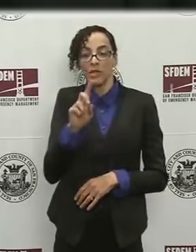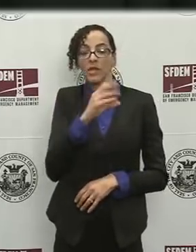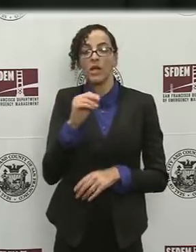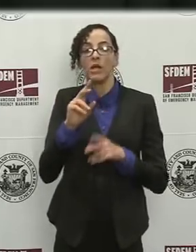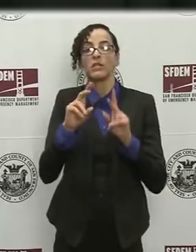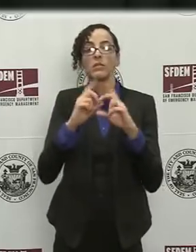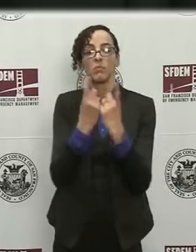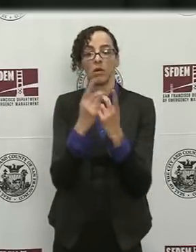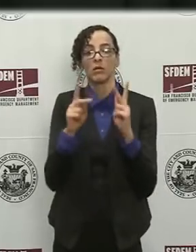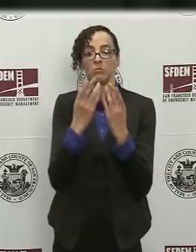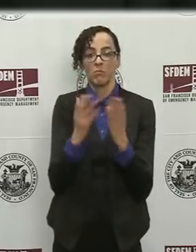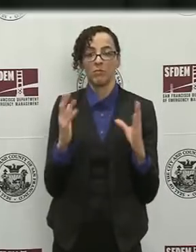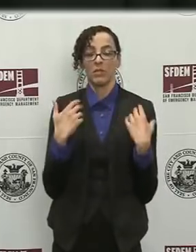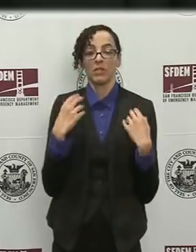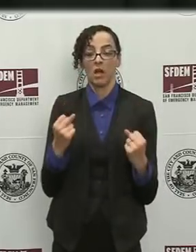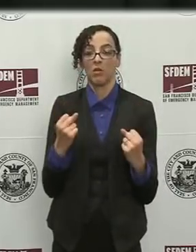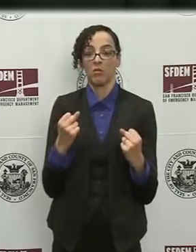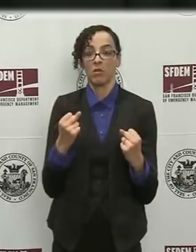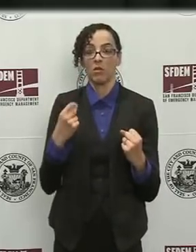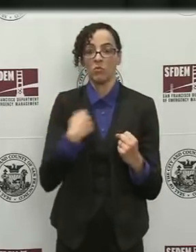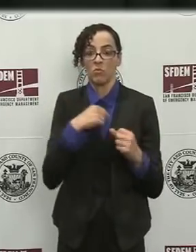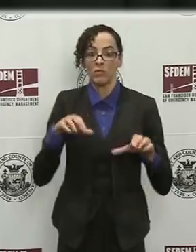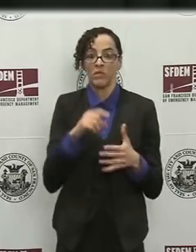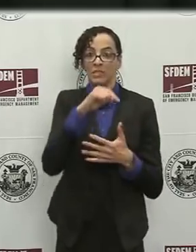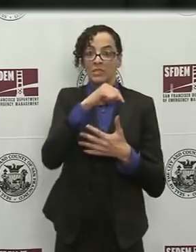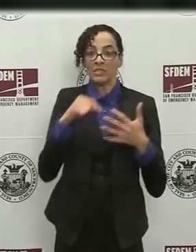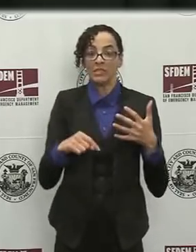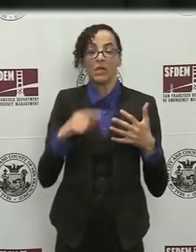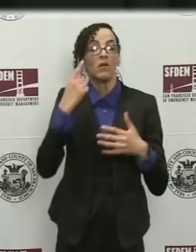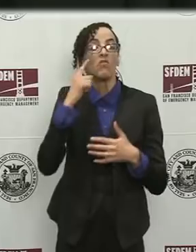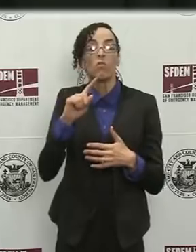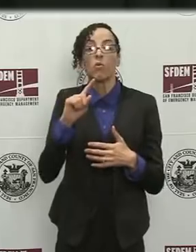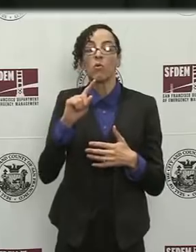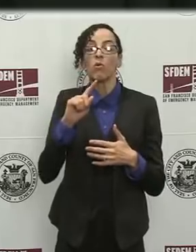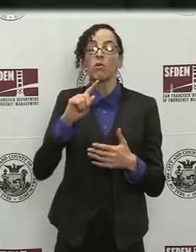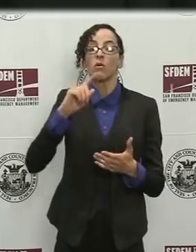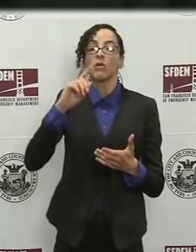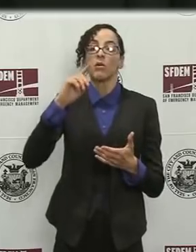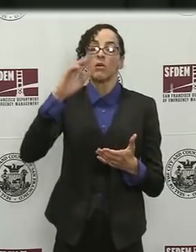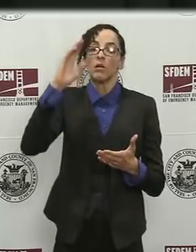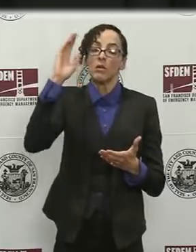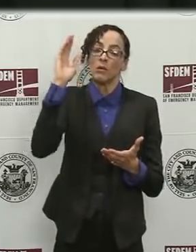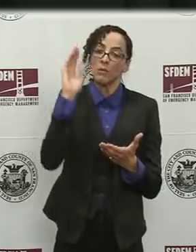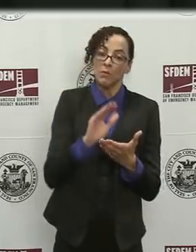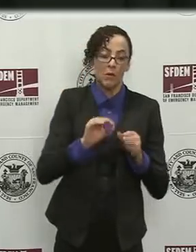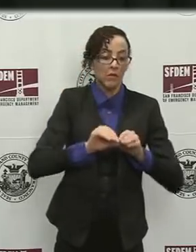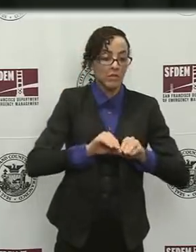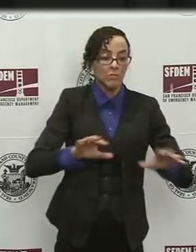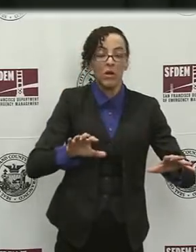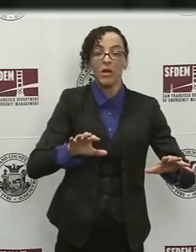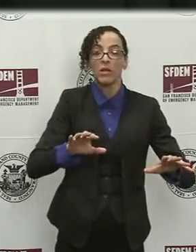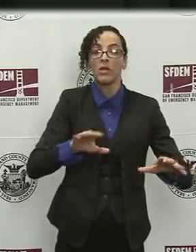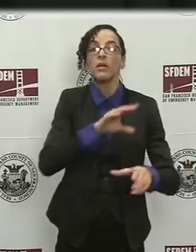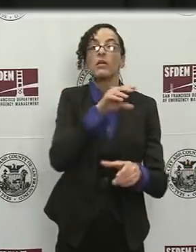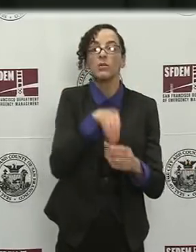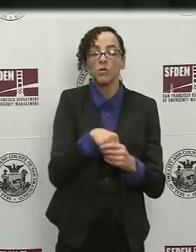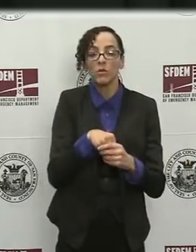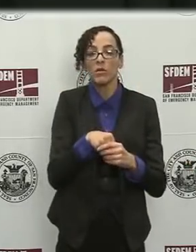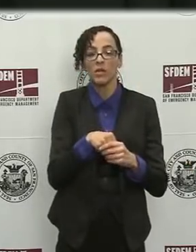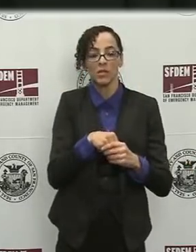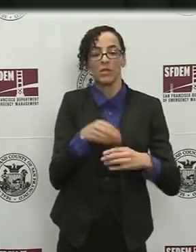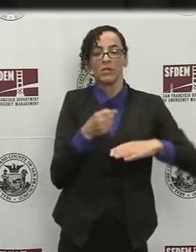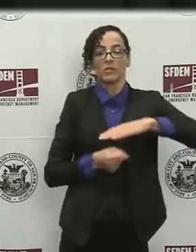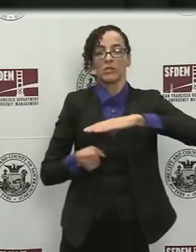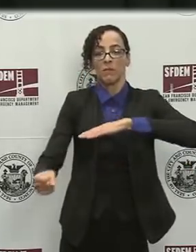including placing the entire Laguna Honda community under a preventative quarantine. This